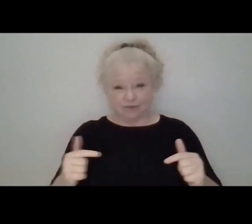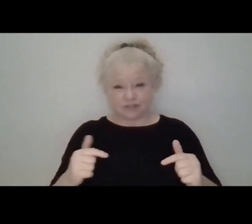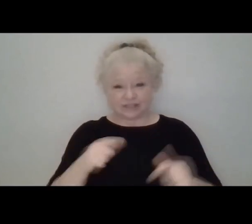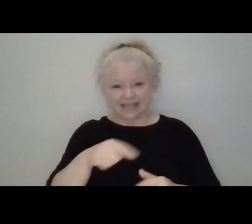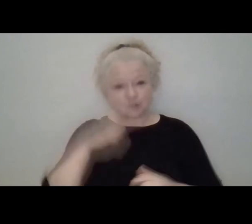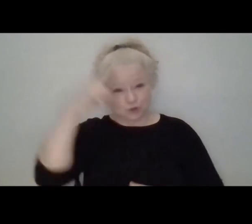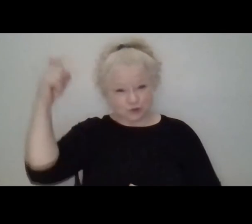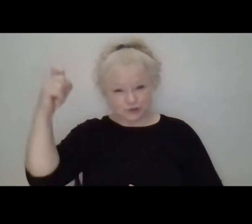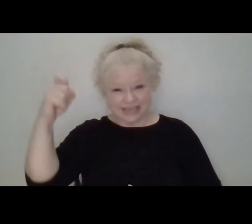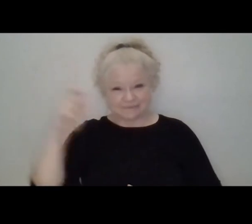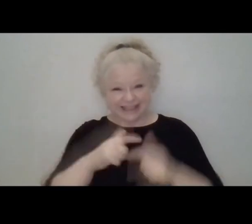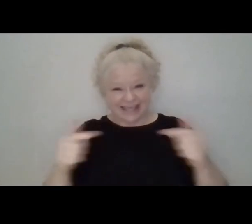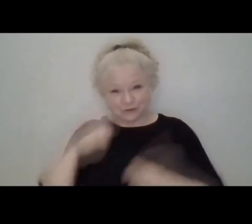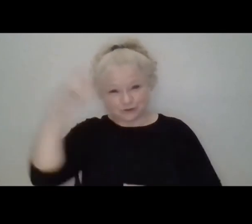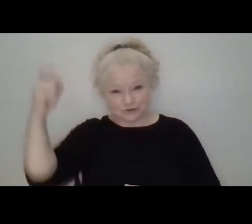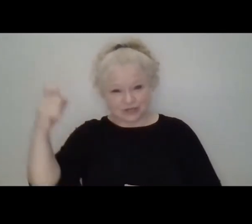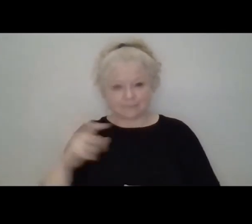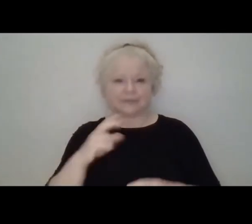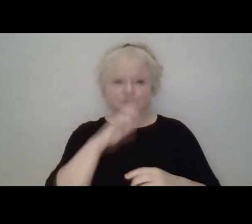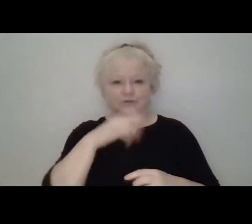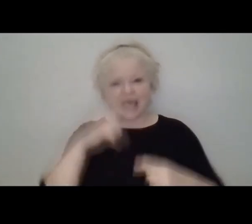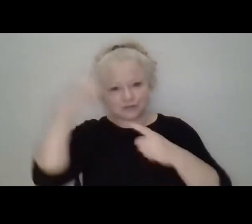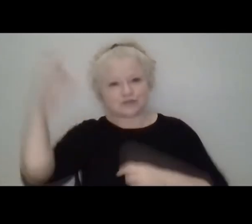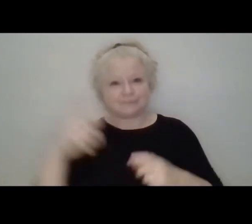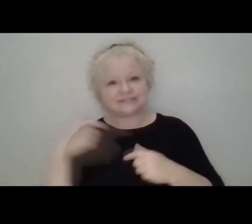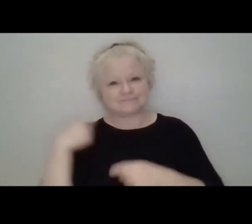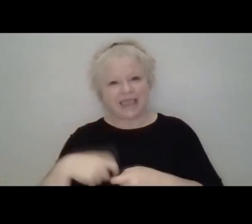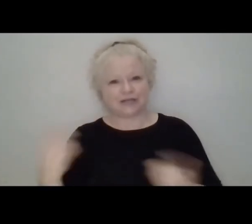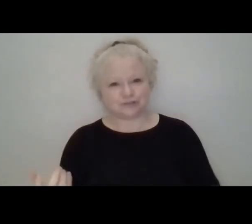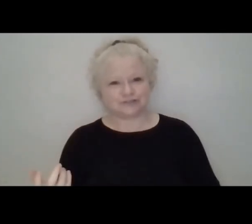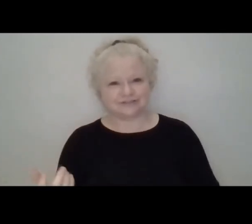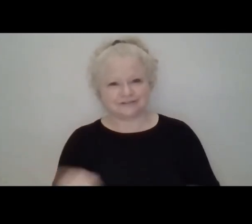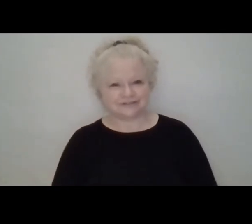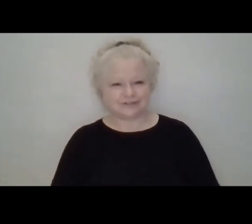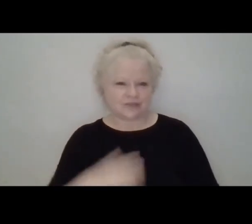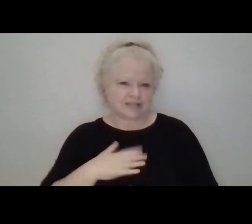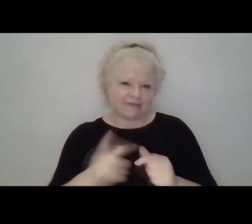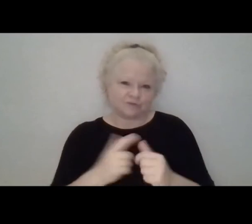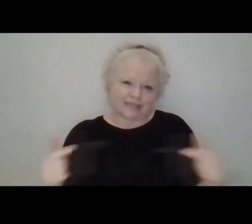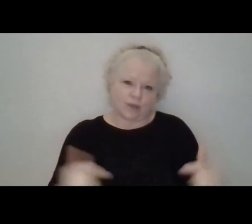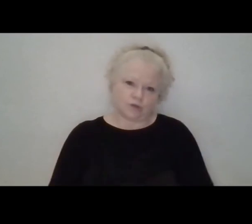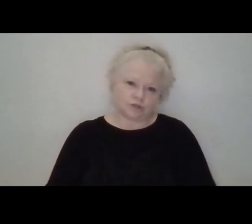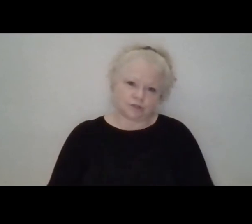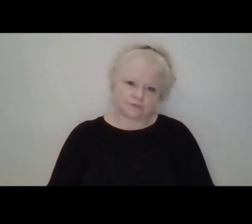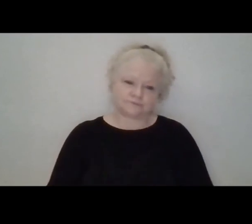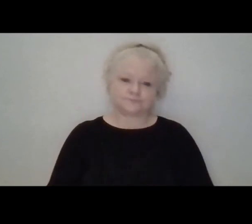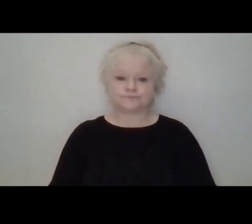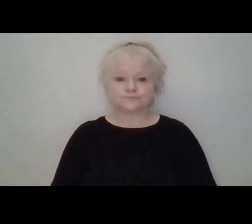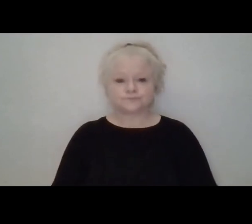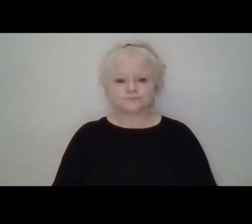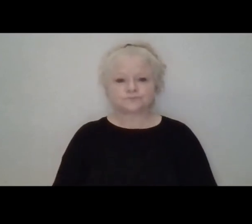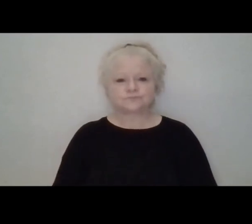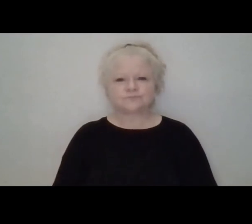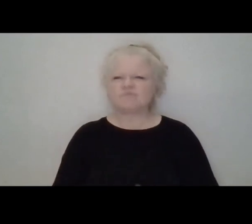And I keep dreaming in Spanish. So I would say that's my first language, too. That's beautiful. And, you know, and students out there, how many of